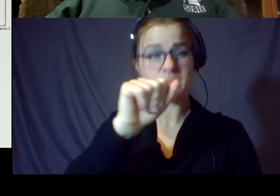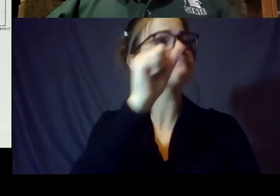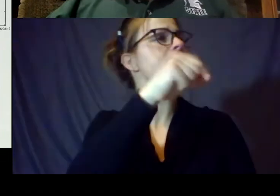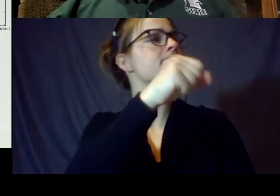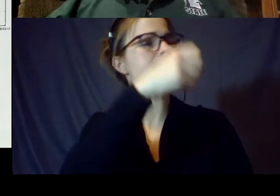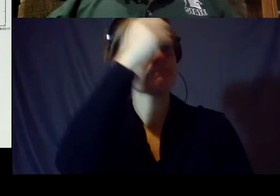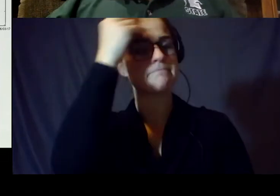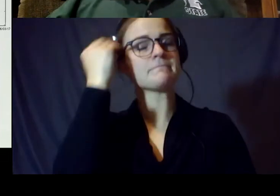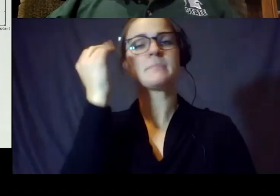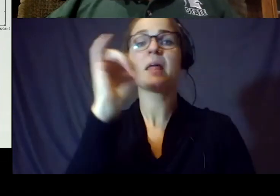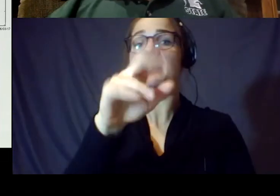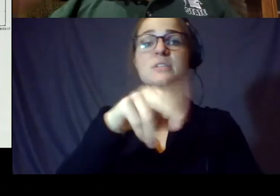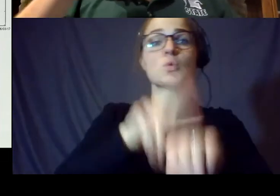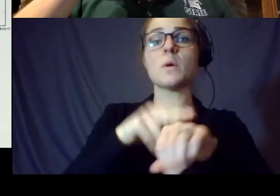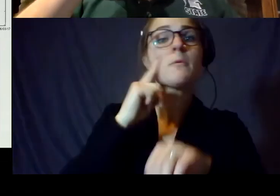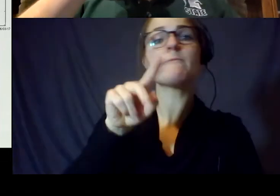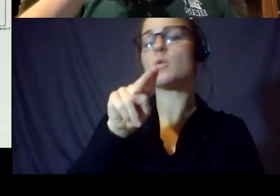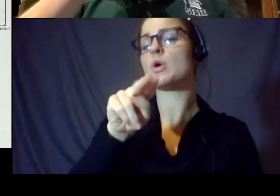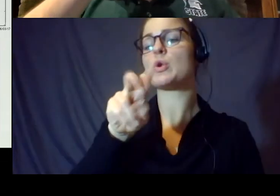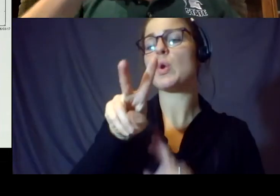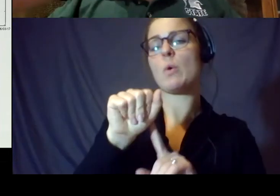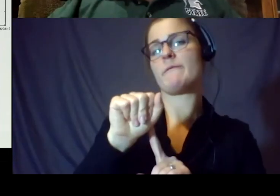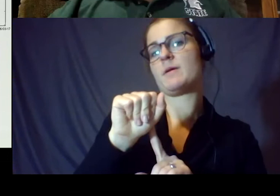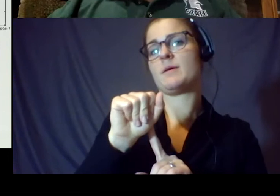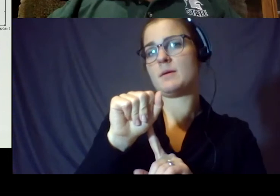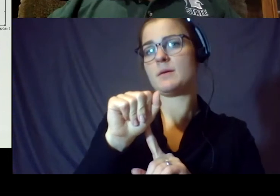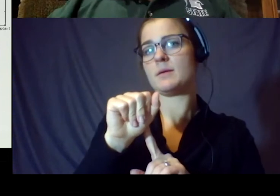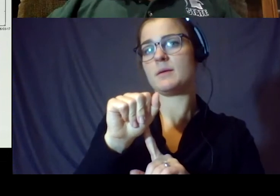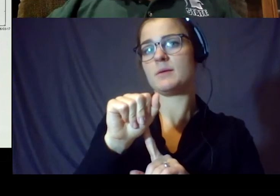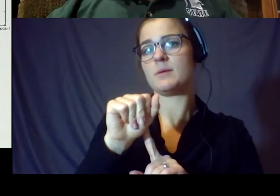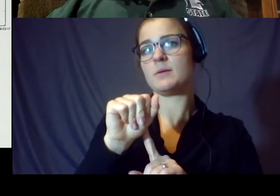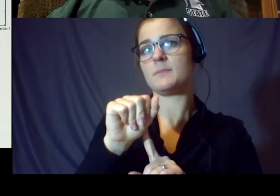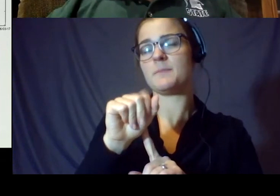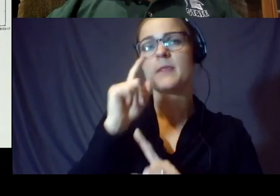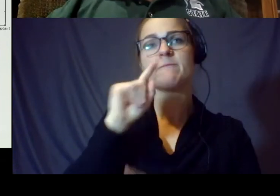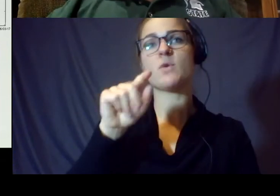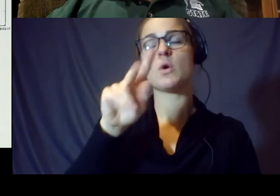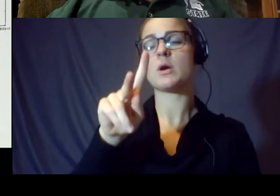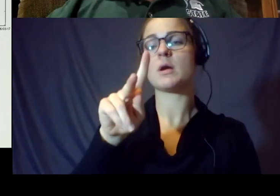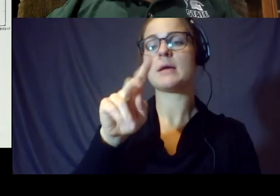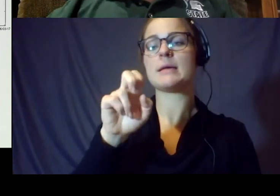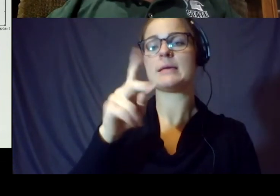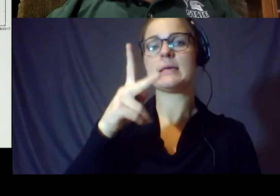and that is the normal thing for a nova. For Tycho's nova, that was,